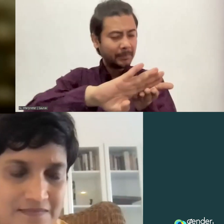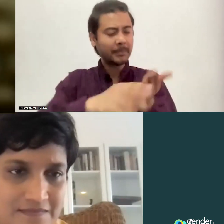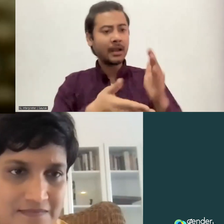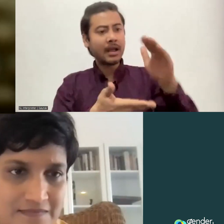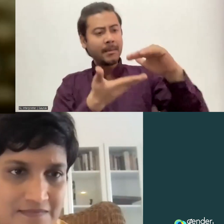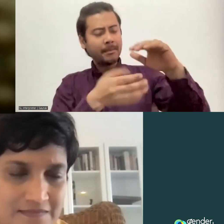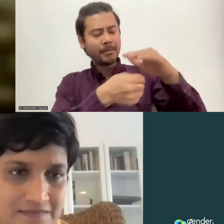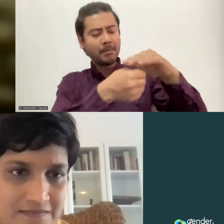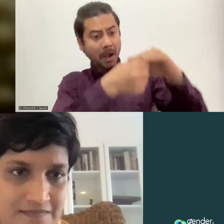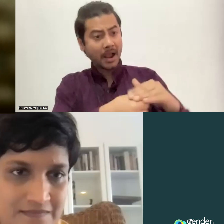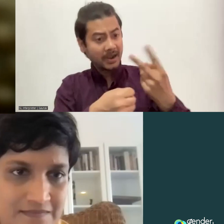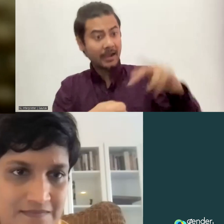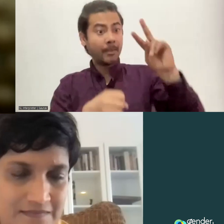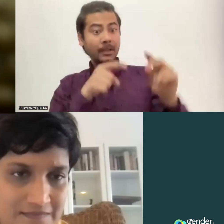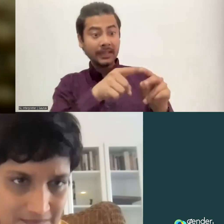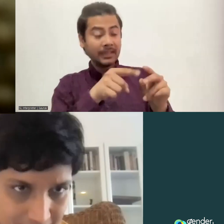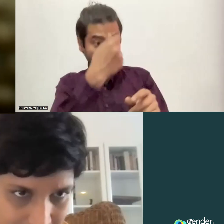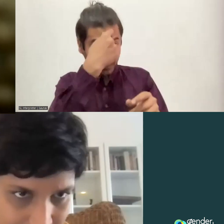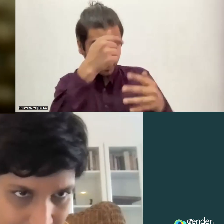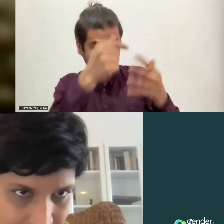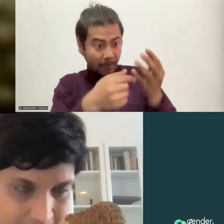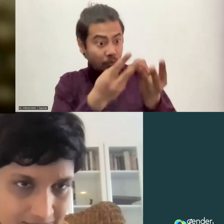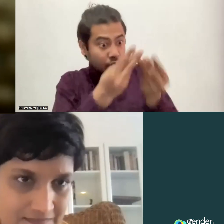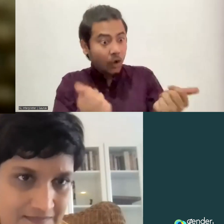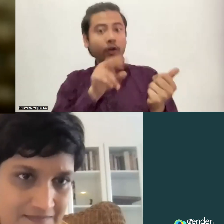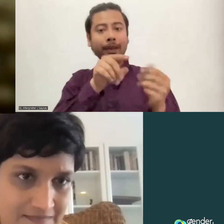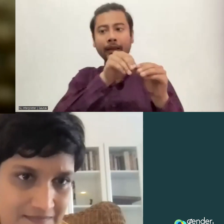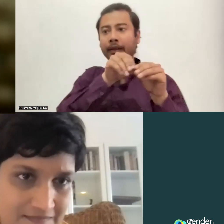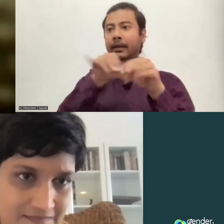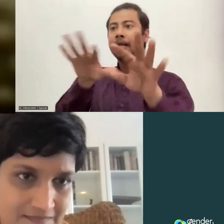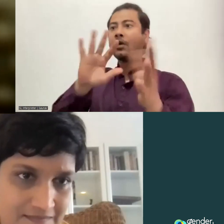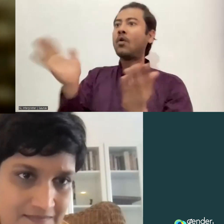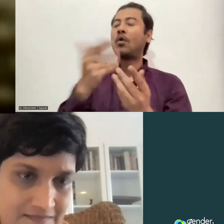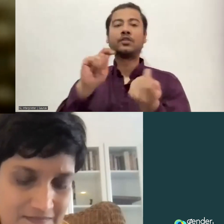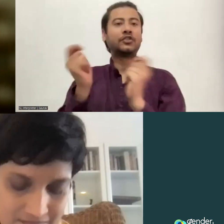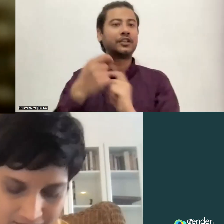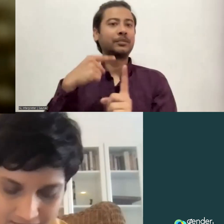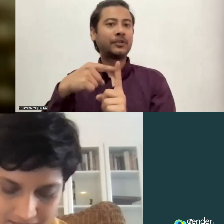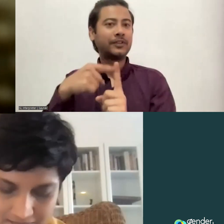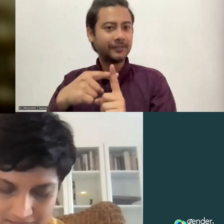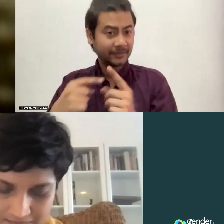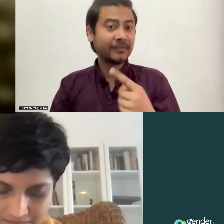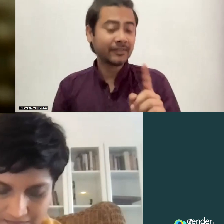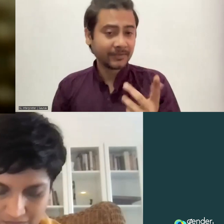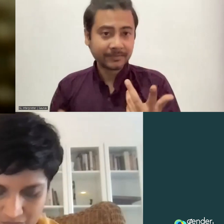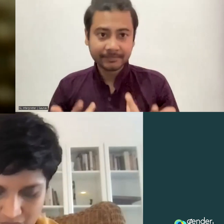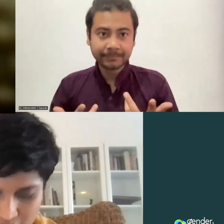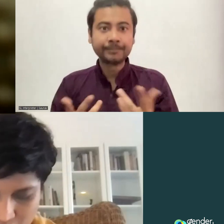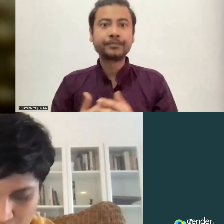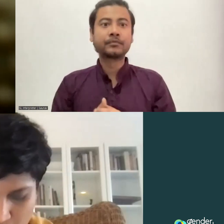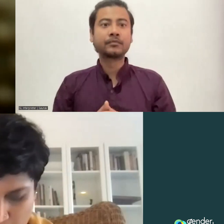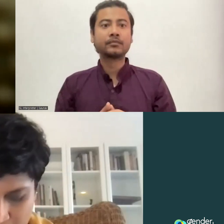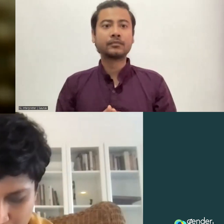social design in a way? Is this only meant for spaces and architecture, or